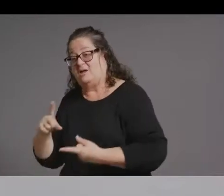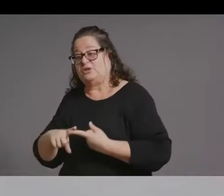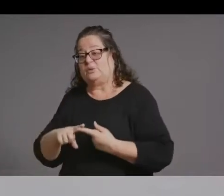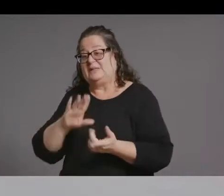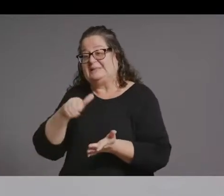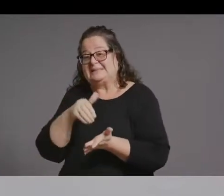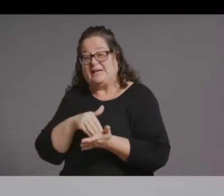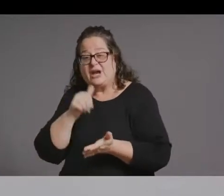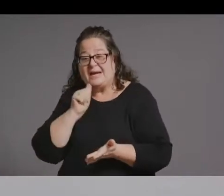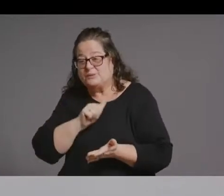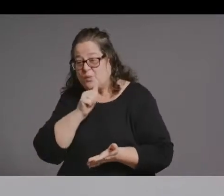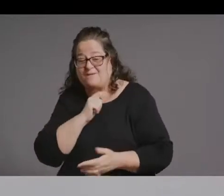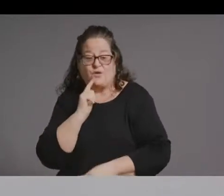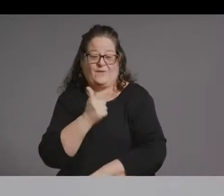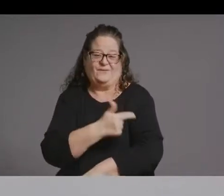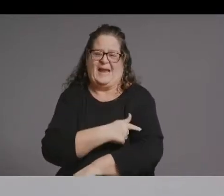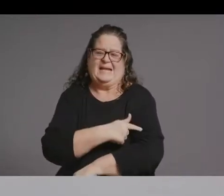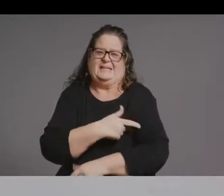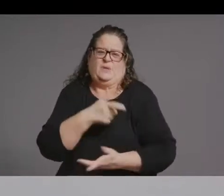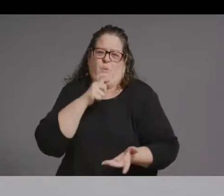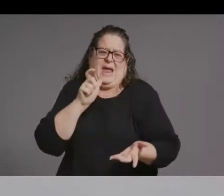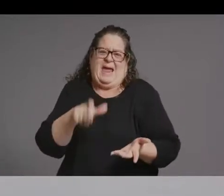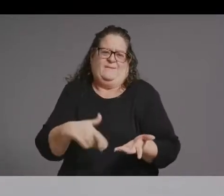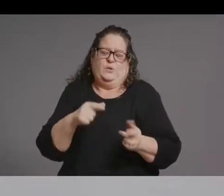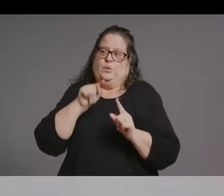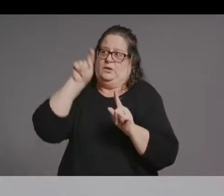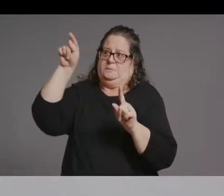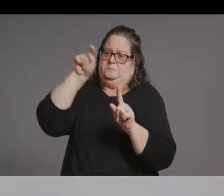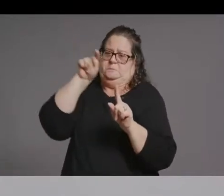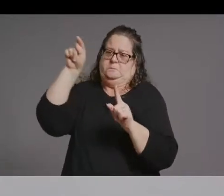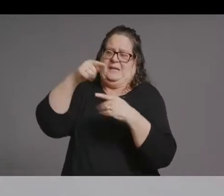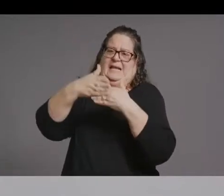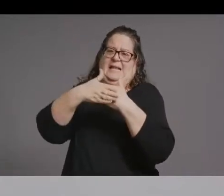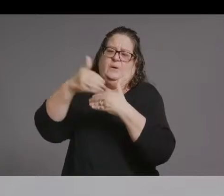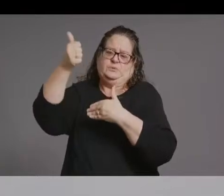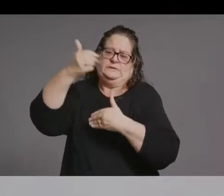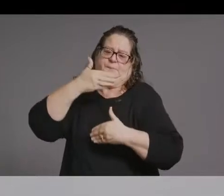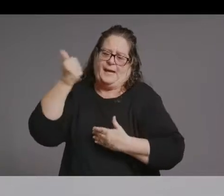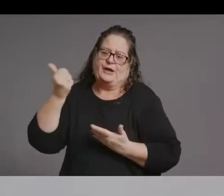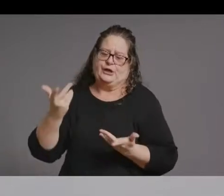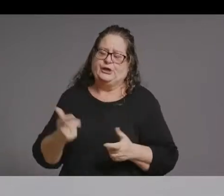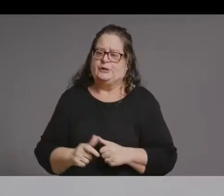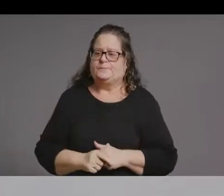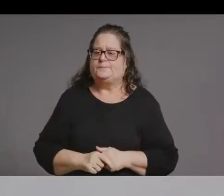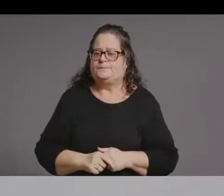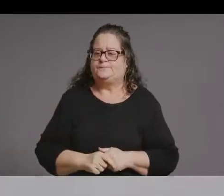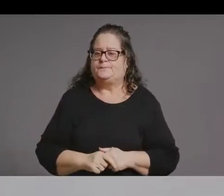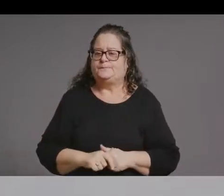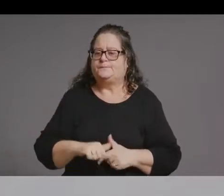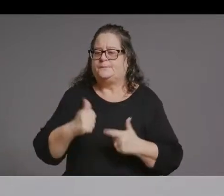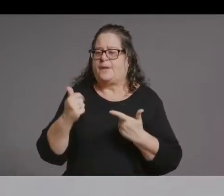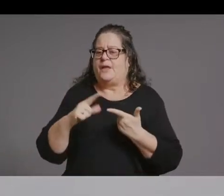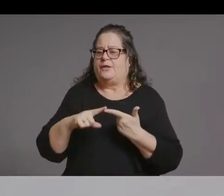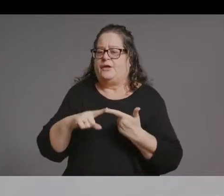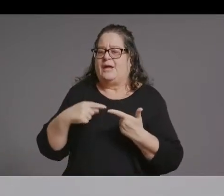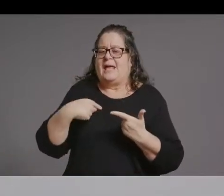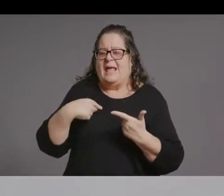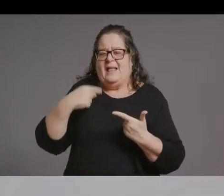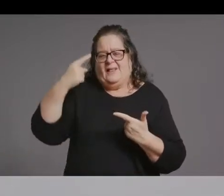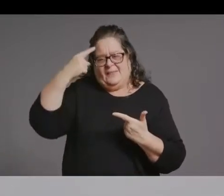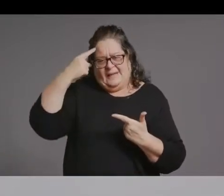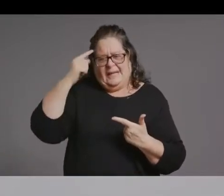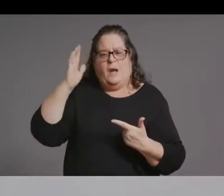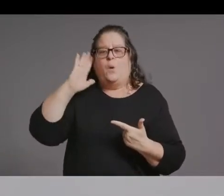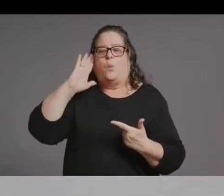And so we will continue to monitor. I think they're another one that are looking at implementing just walk-in appointments as well,